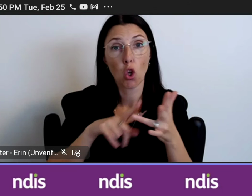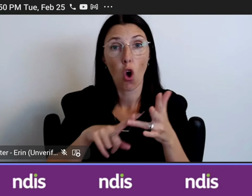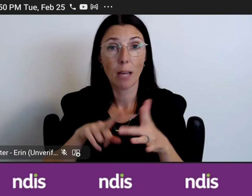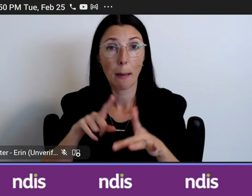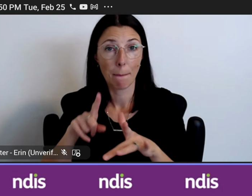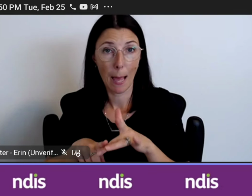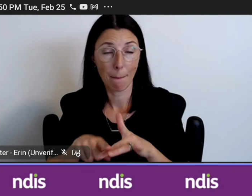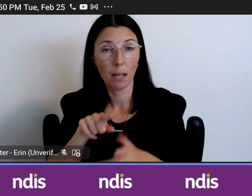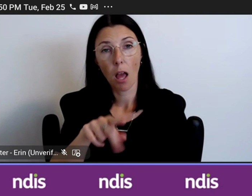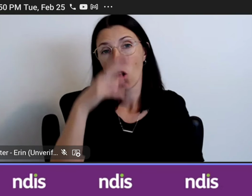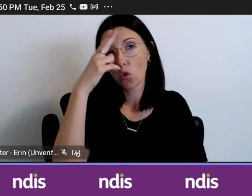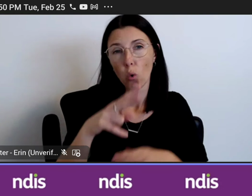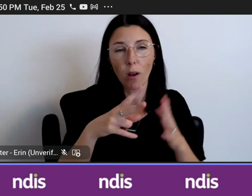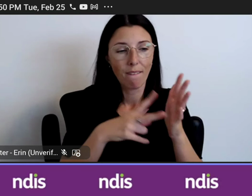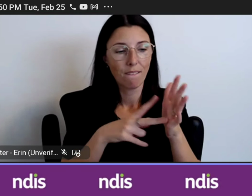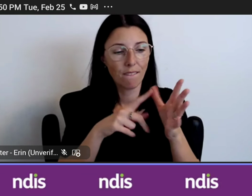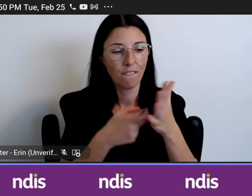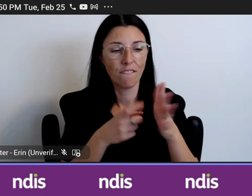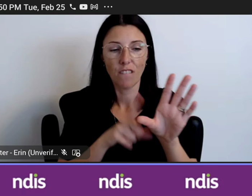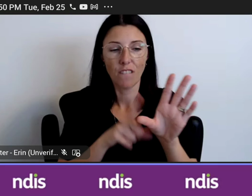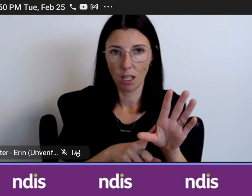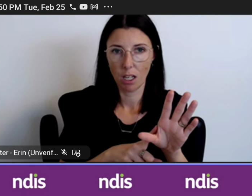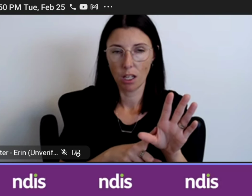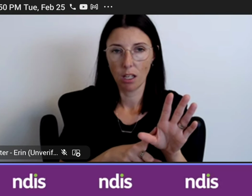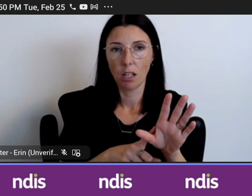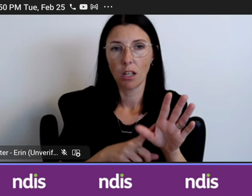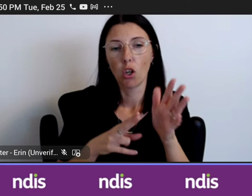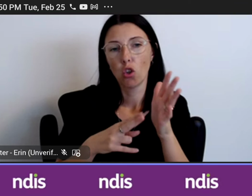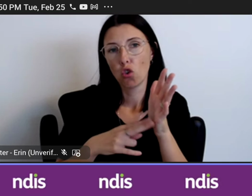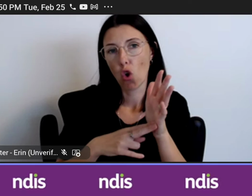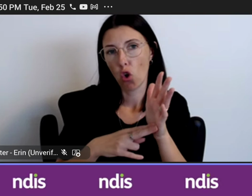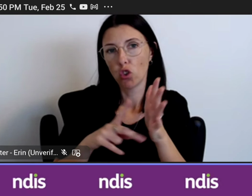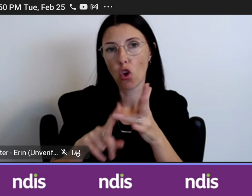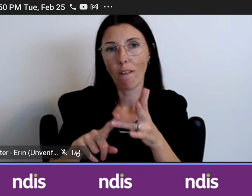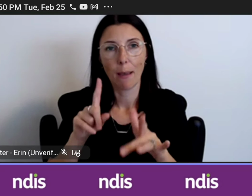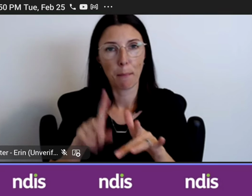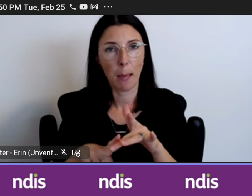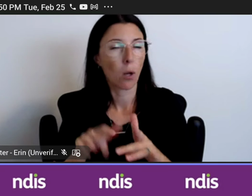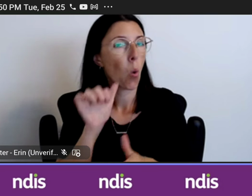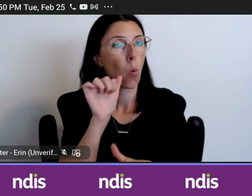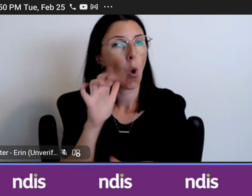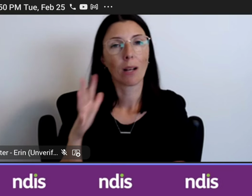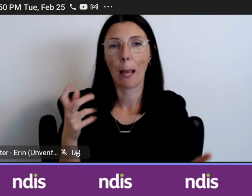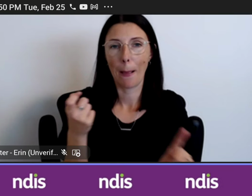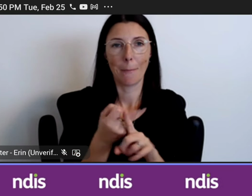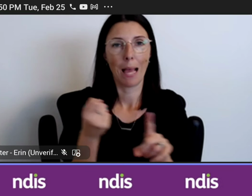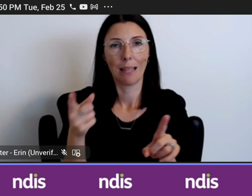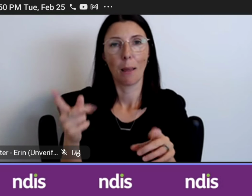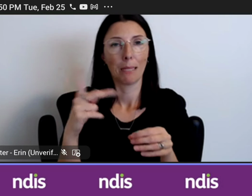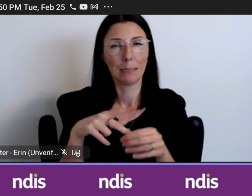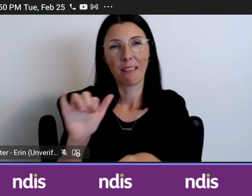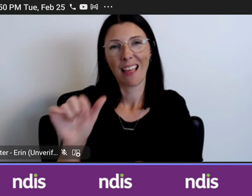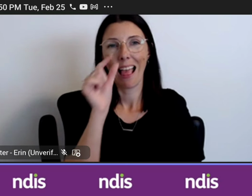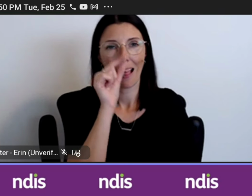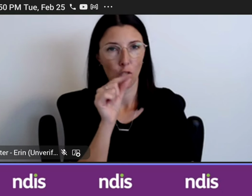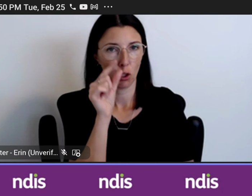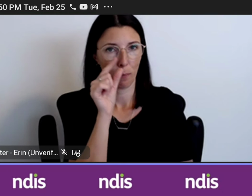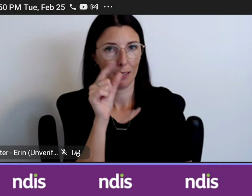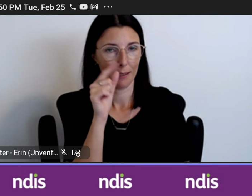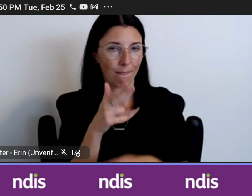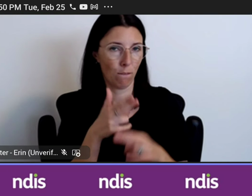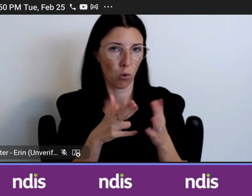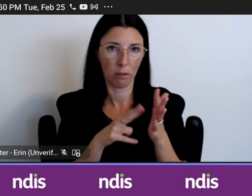notice of impairments. So it does not impact the participant's eligibility in the NDIS. So